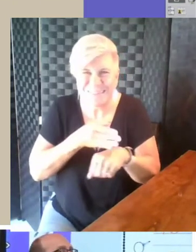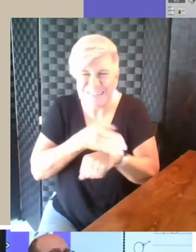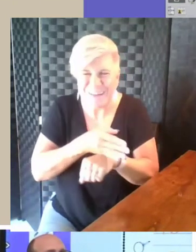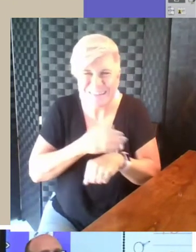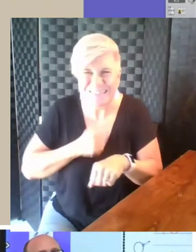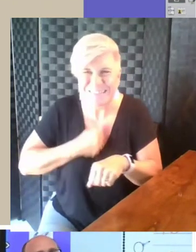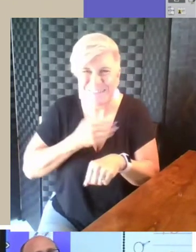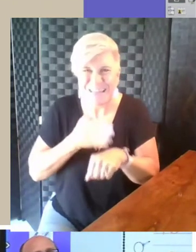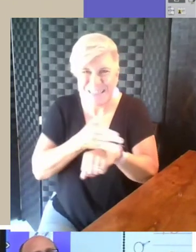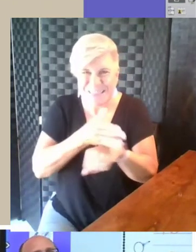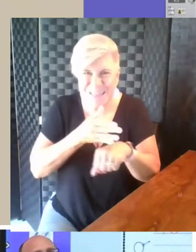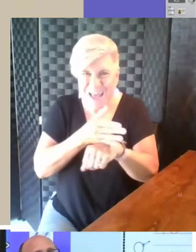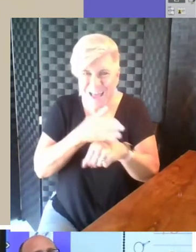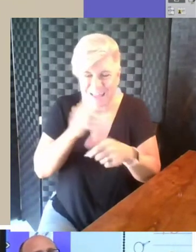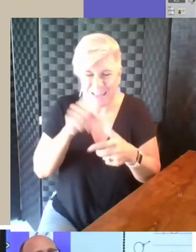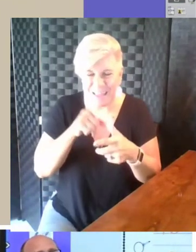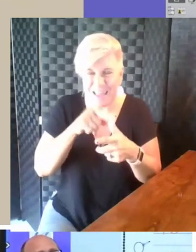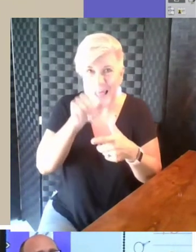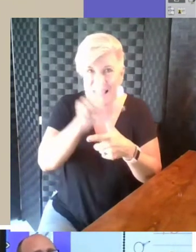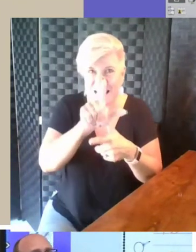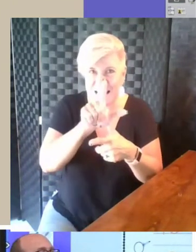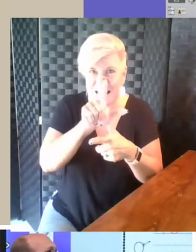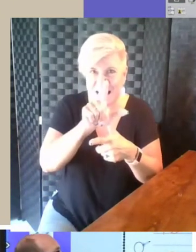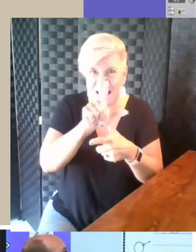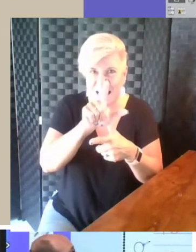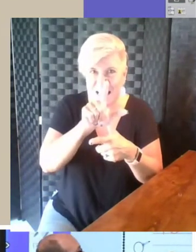L. What's the final consonant?